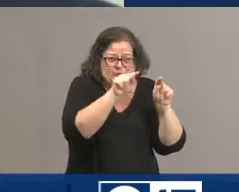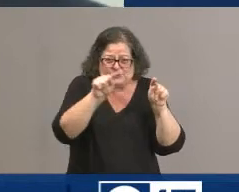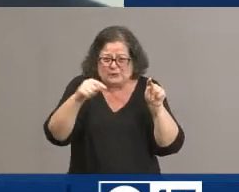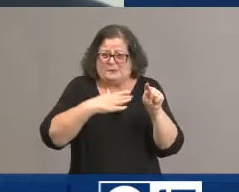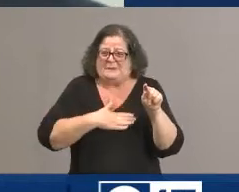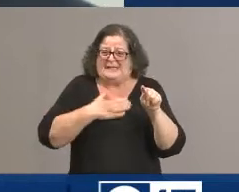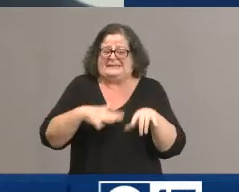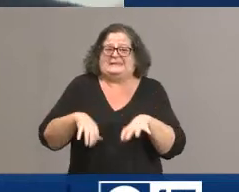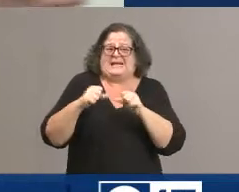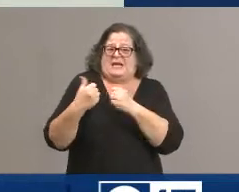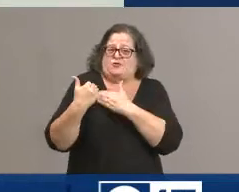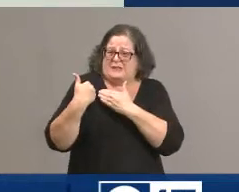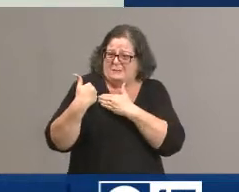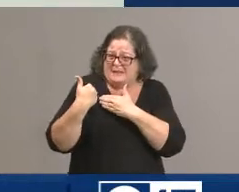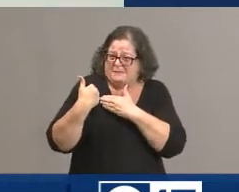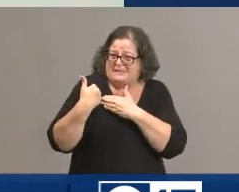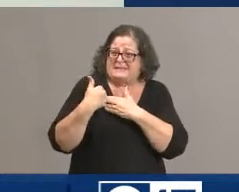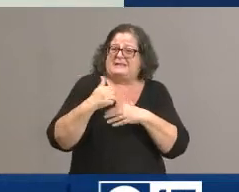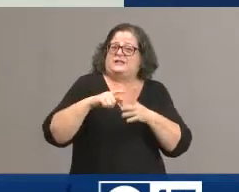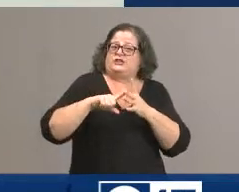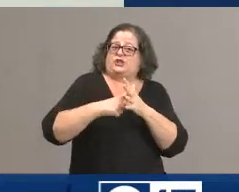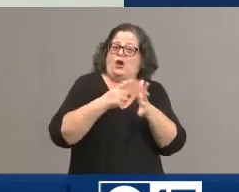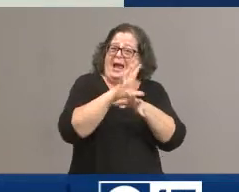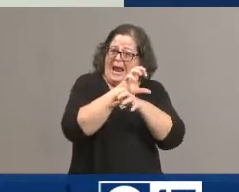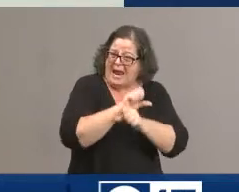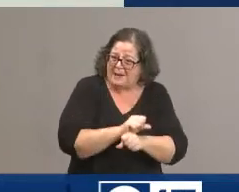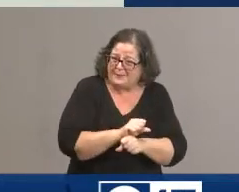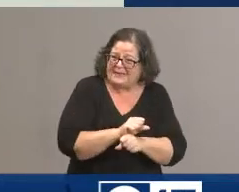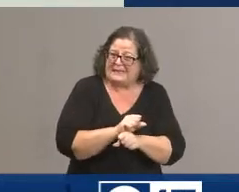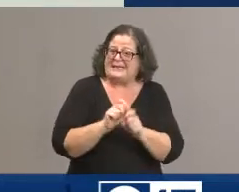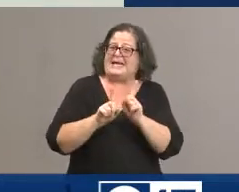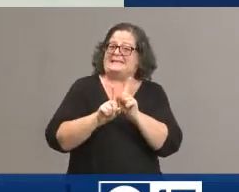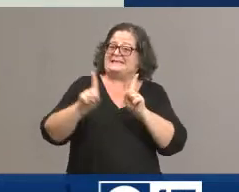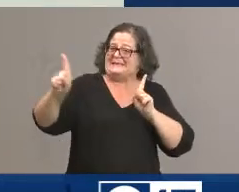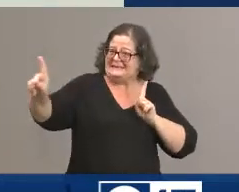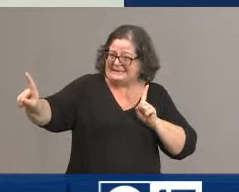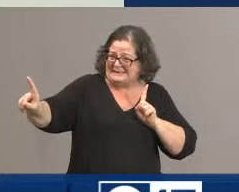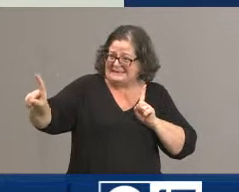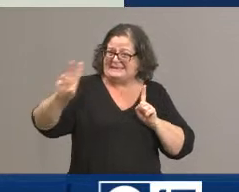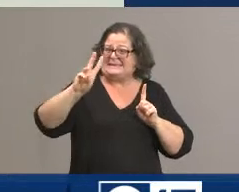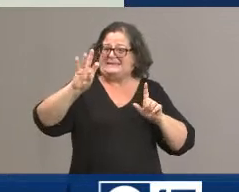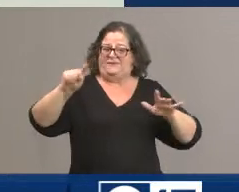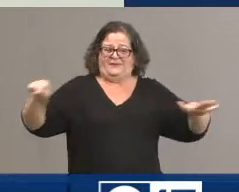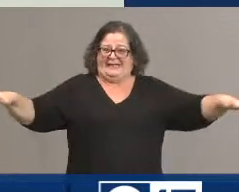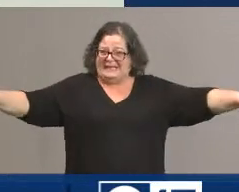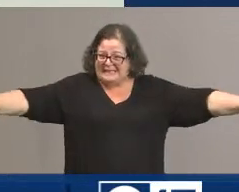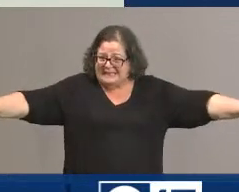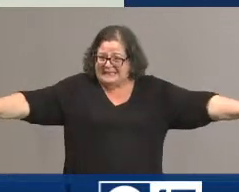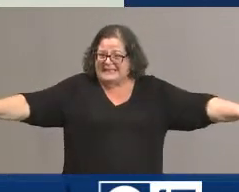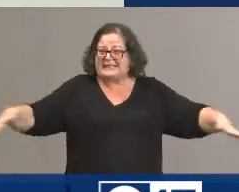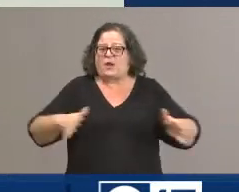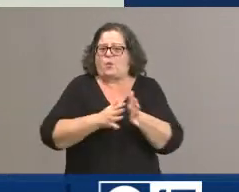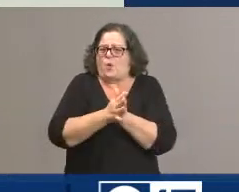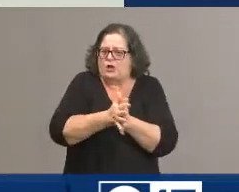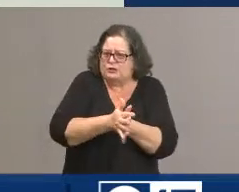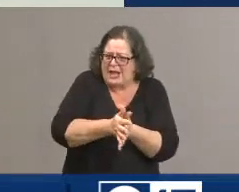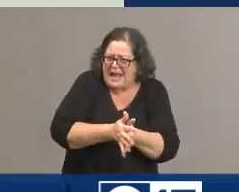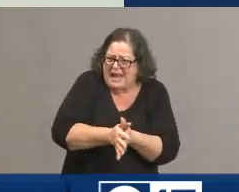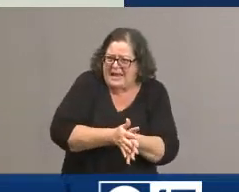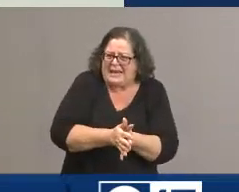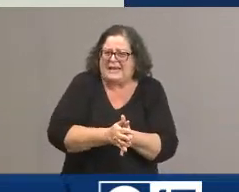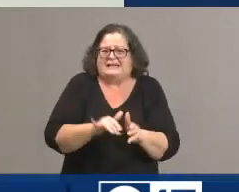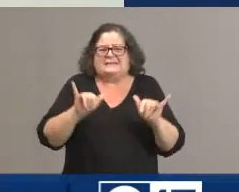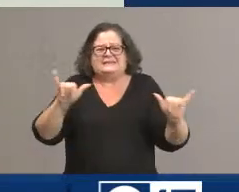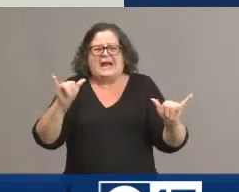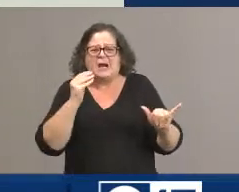physical distancing, of washing your hands, of staying at home where you are safer, can make the